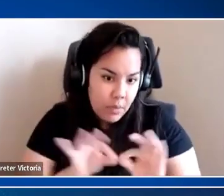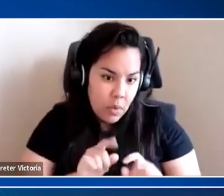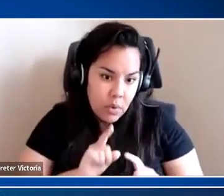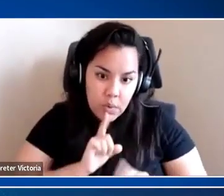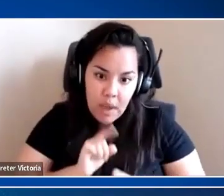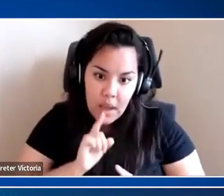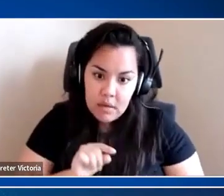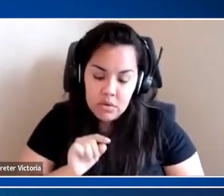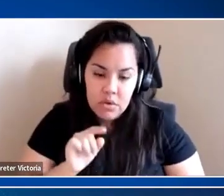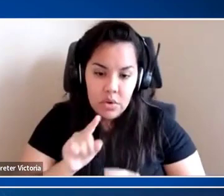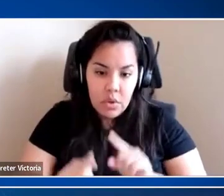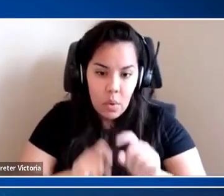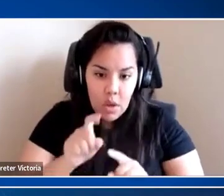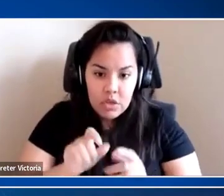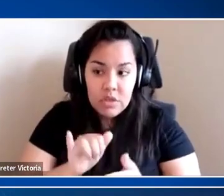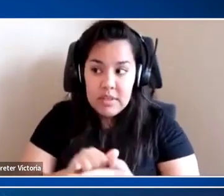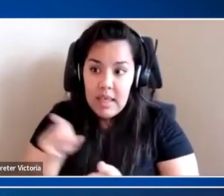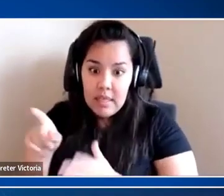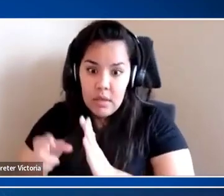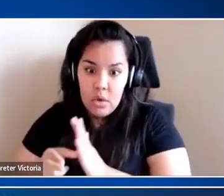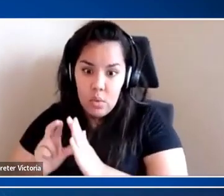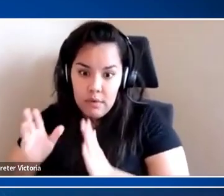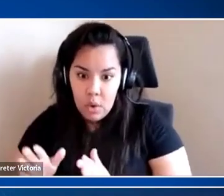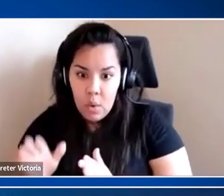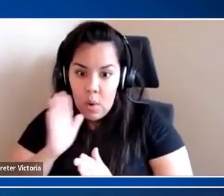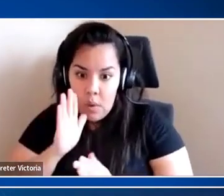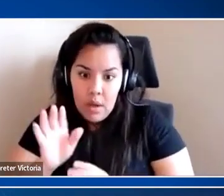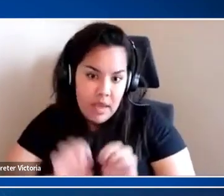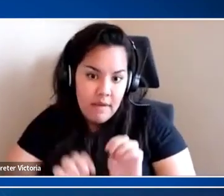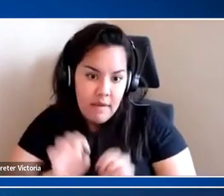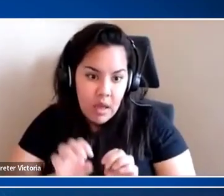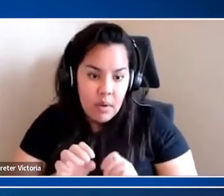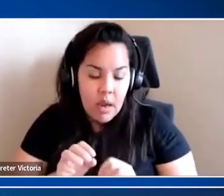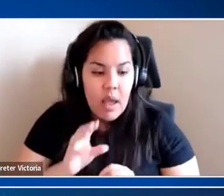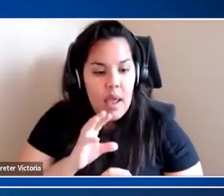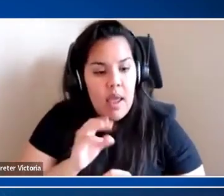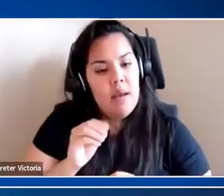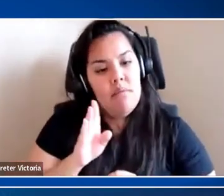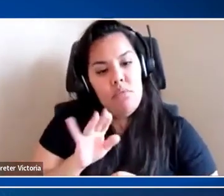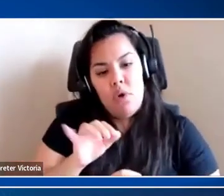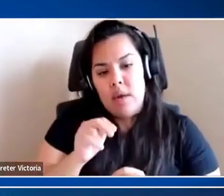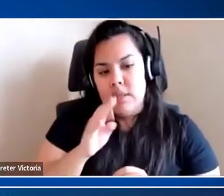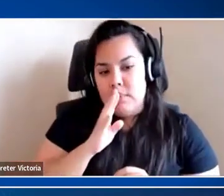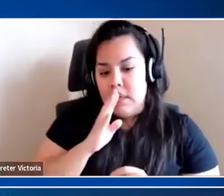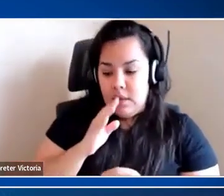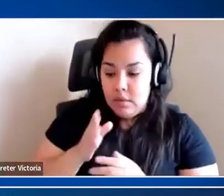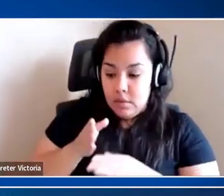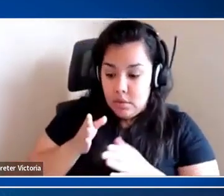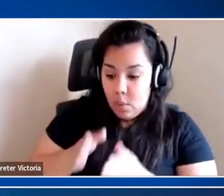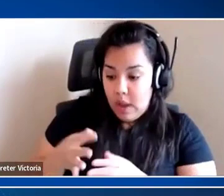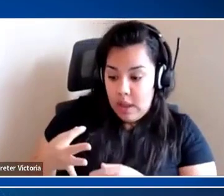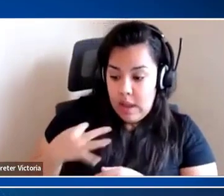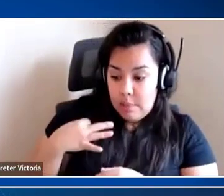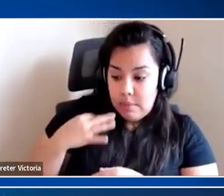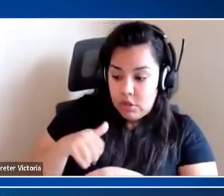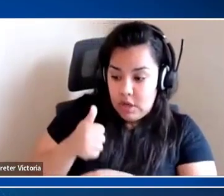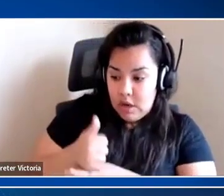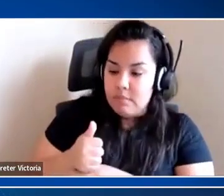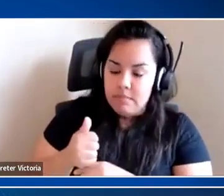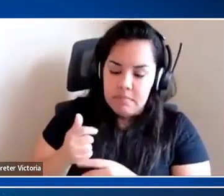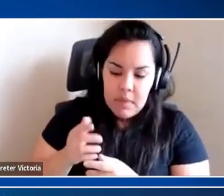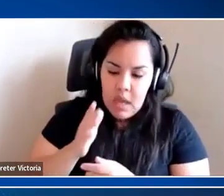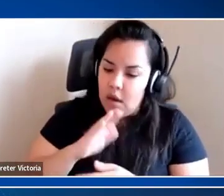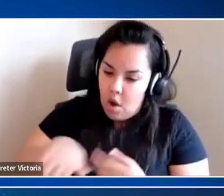that the reviewers are going to be evaluating against. Yeah, and the way, as Mark pointed out, the way applications set up now, most all of them, you see